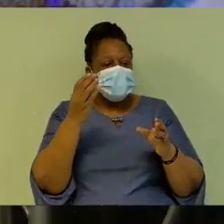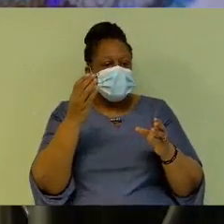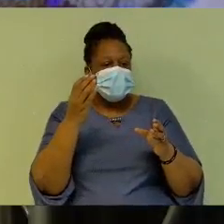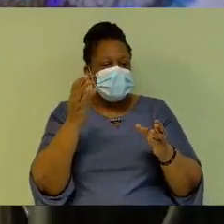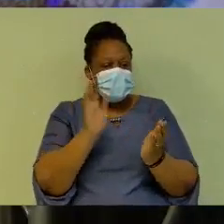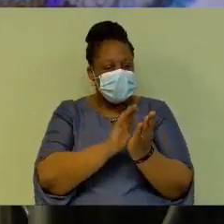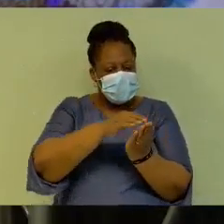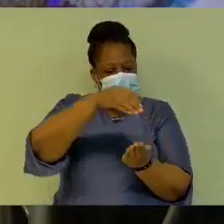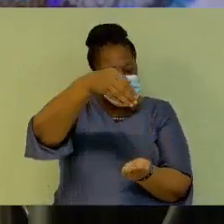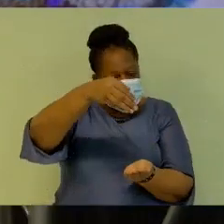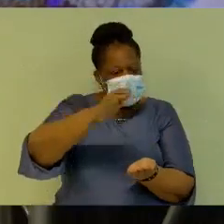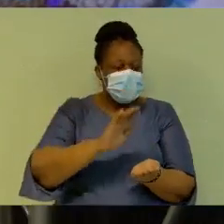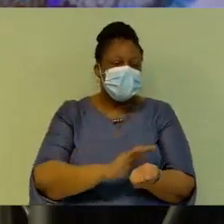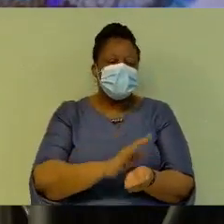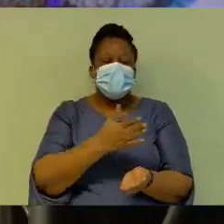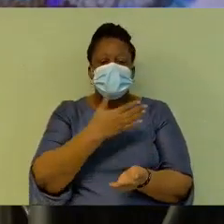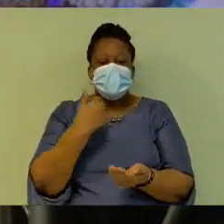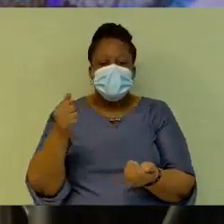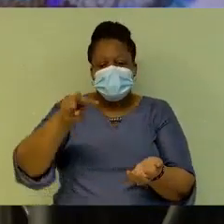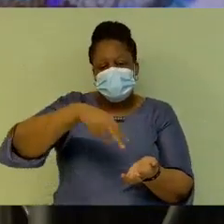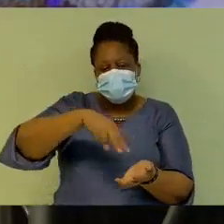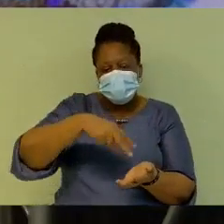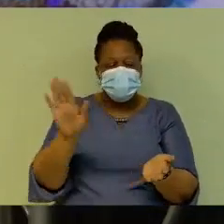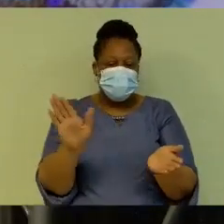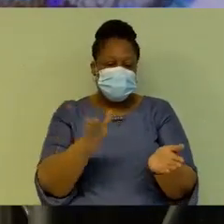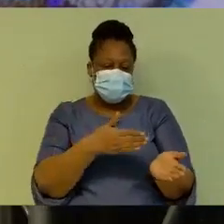some performance at home.